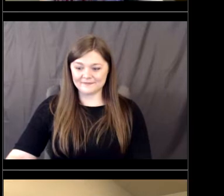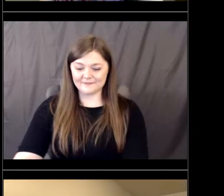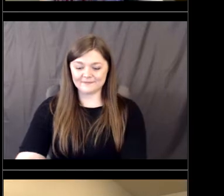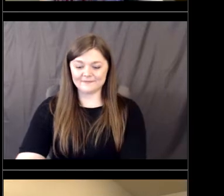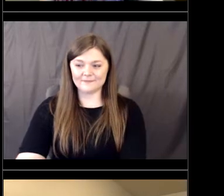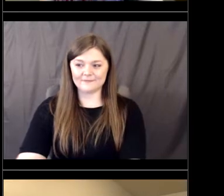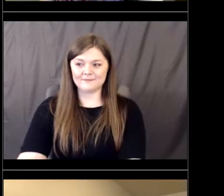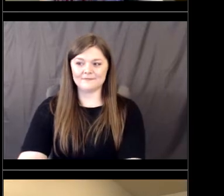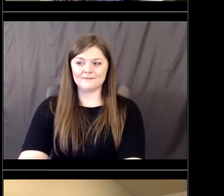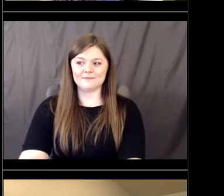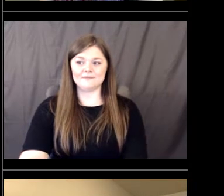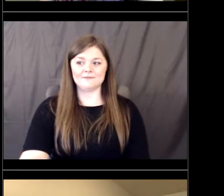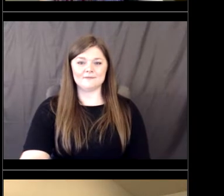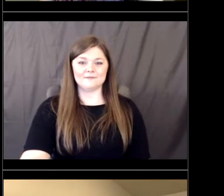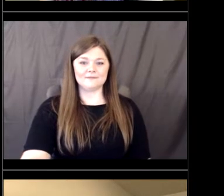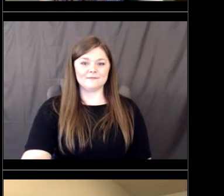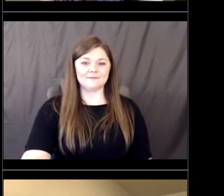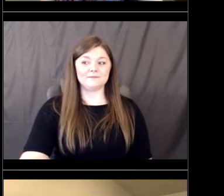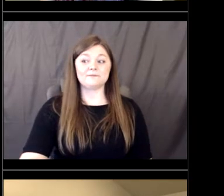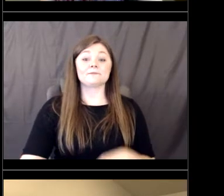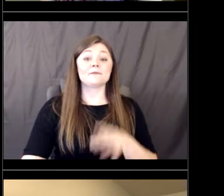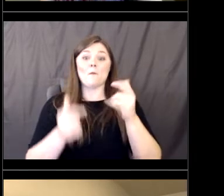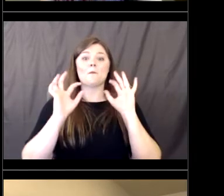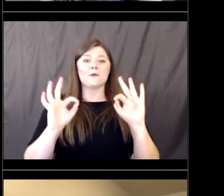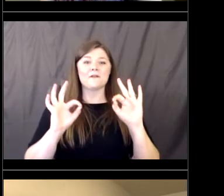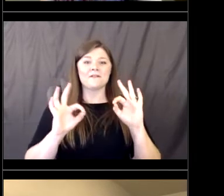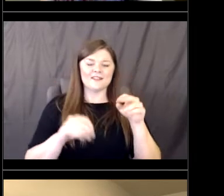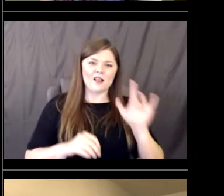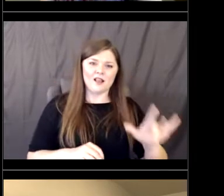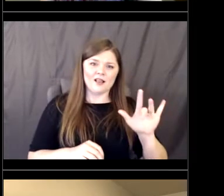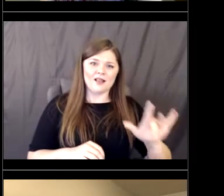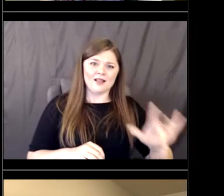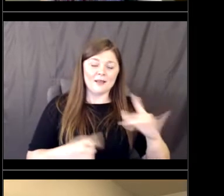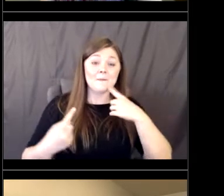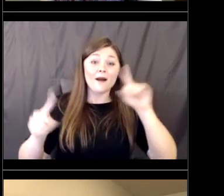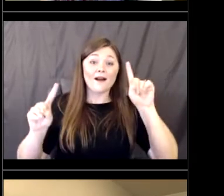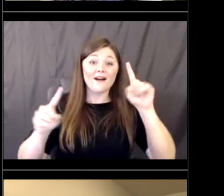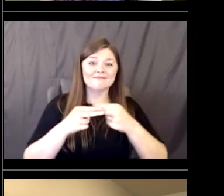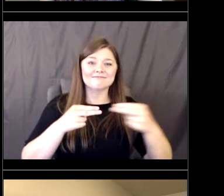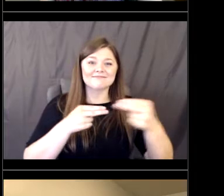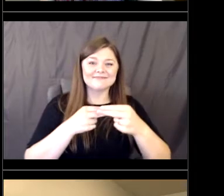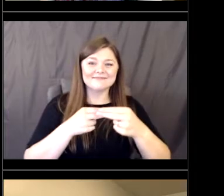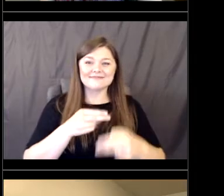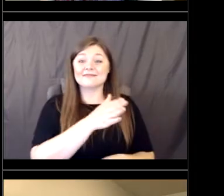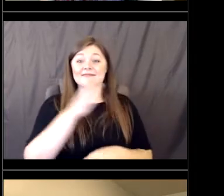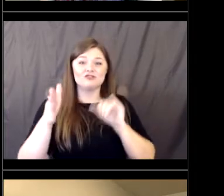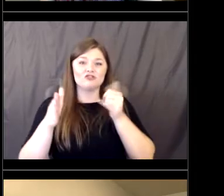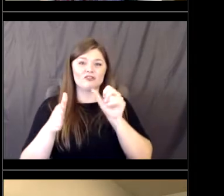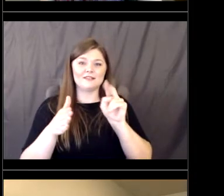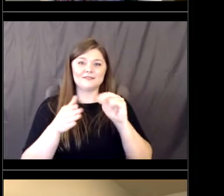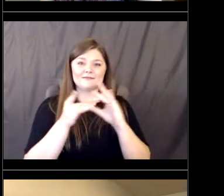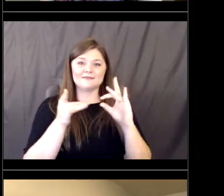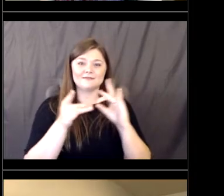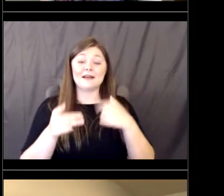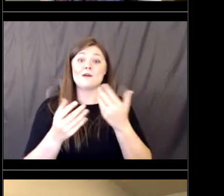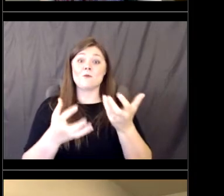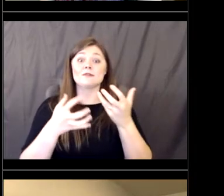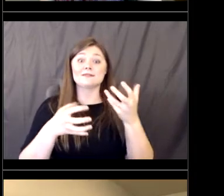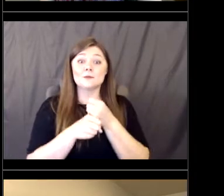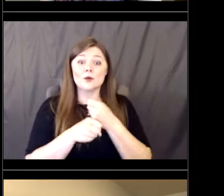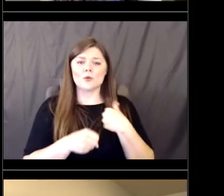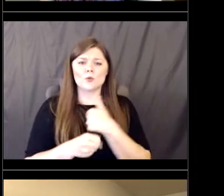Yeah. Okay, there it went. Several clicks. Okay, sorry about that. So I just wanted to summarize what we did and